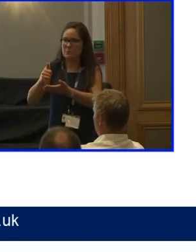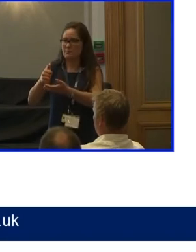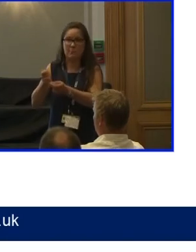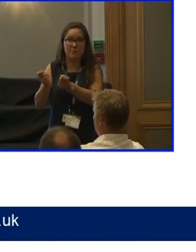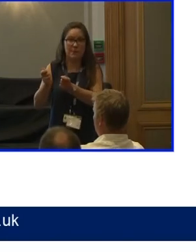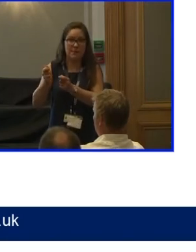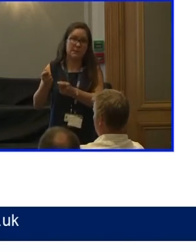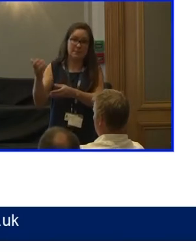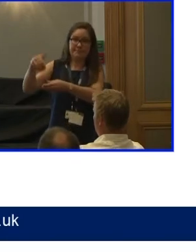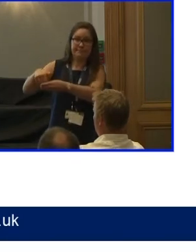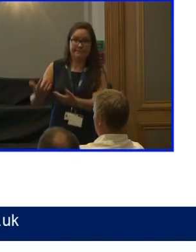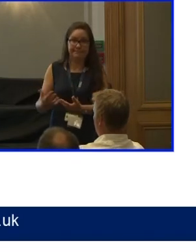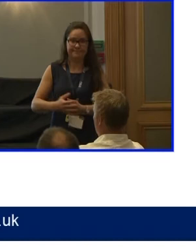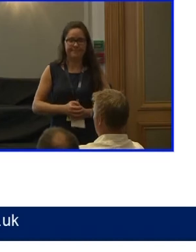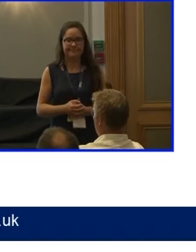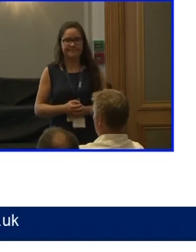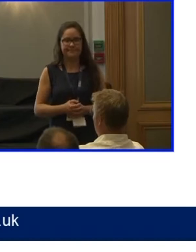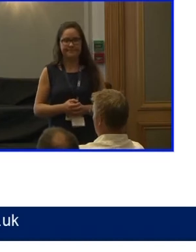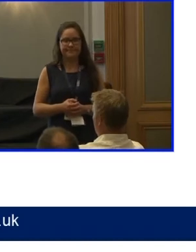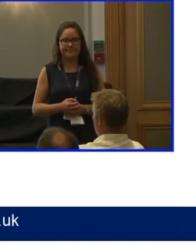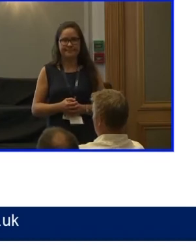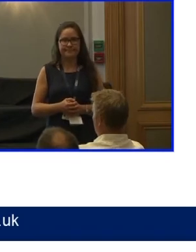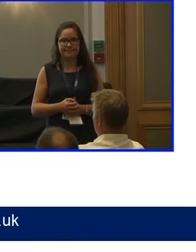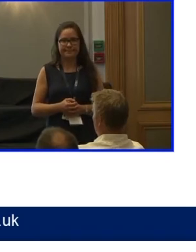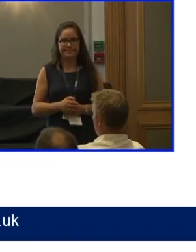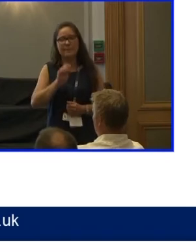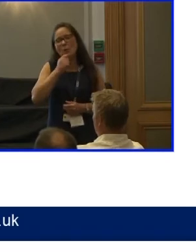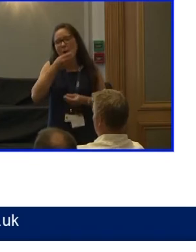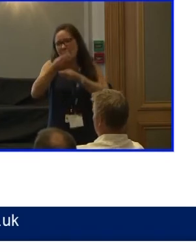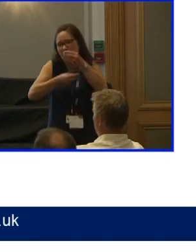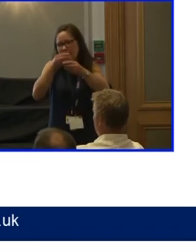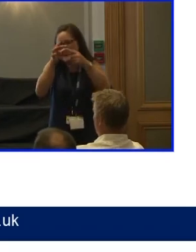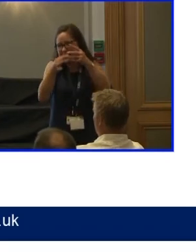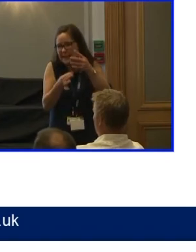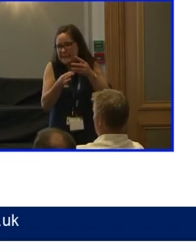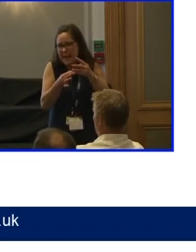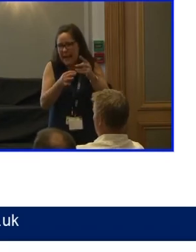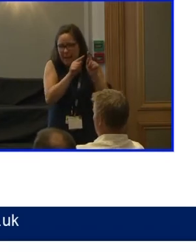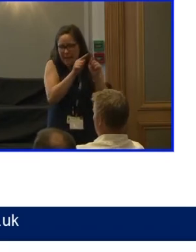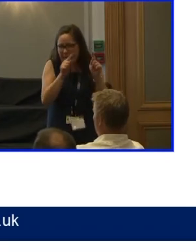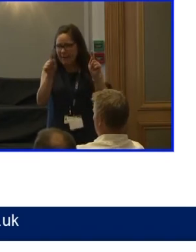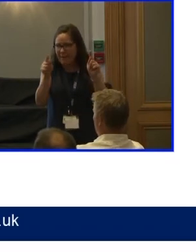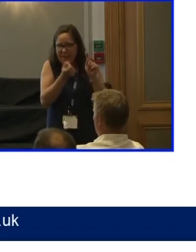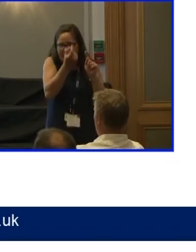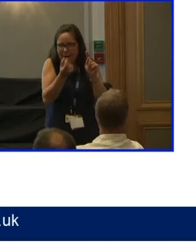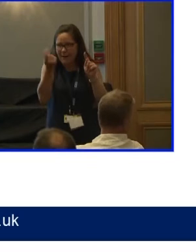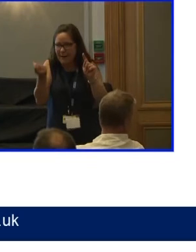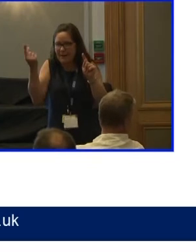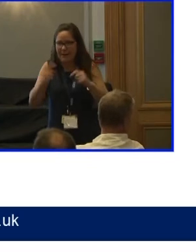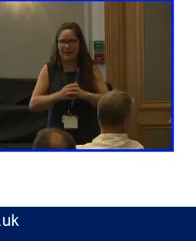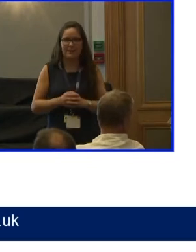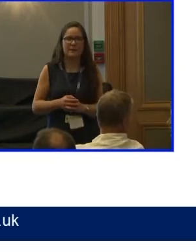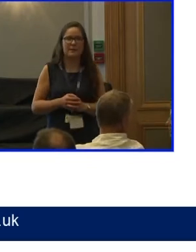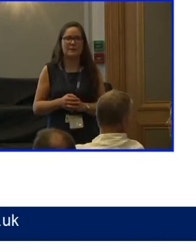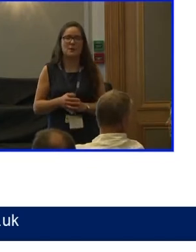archived. So I'll talk a little bit more in detail about certain points related to the trial. So for a research